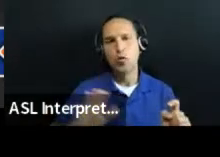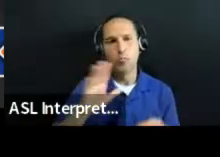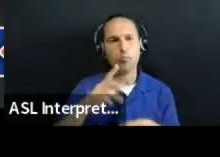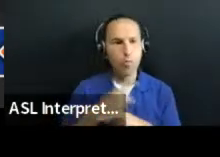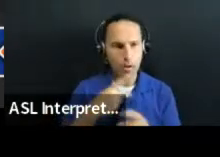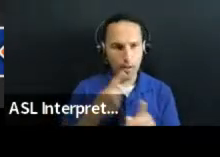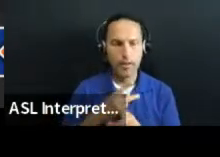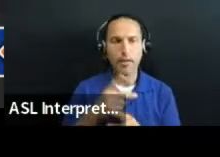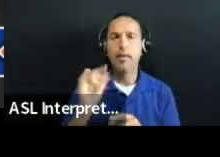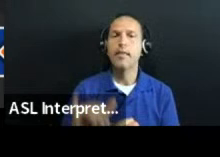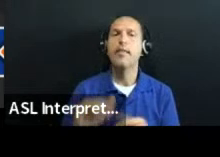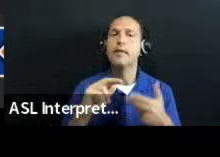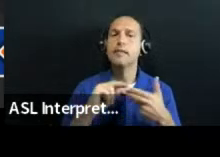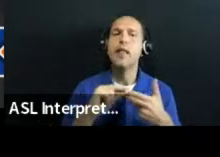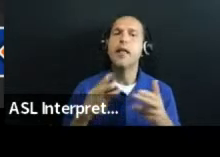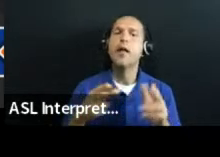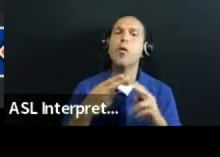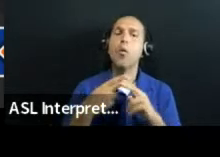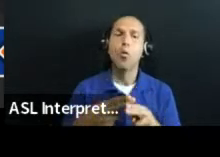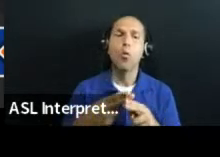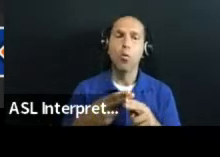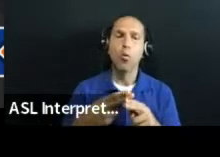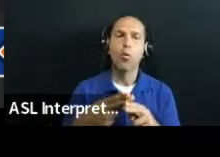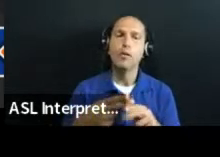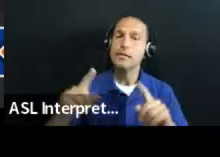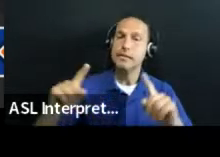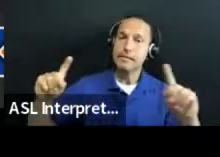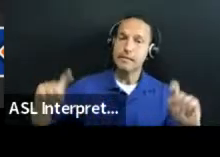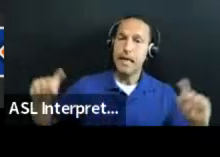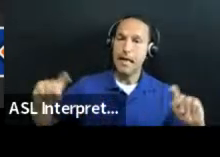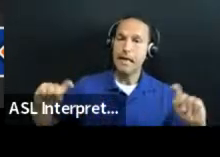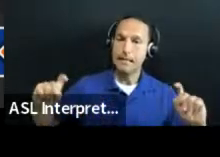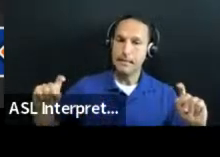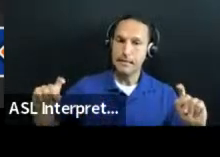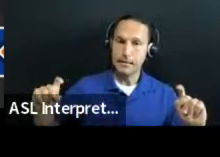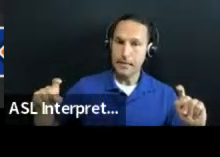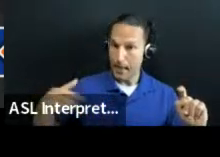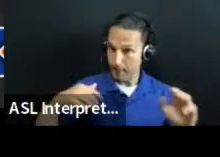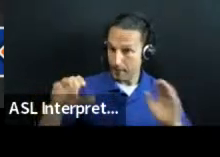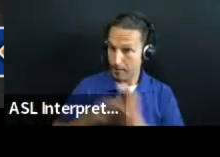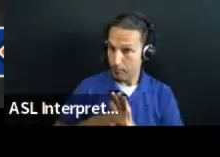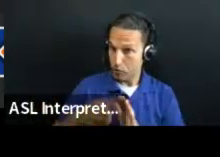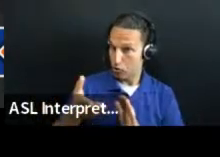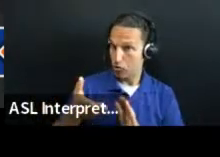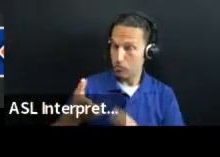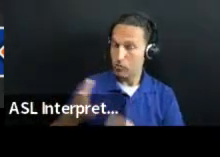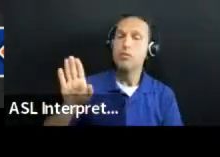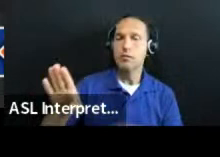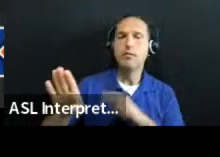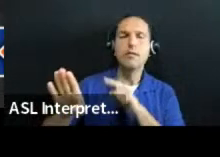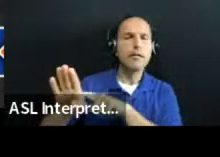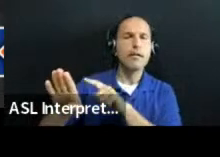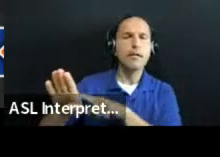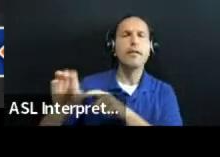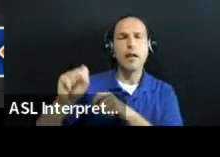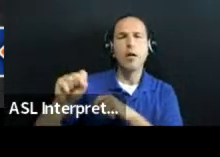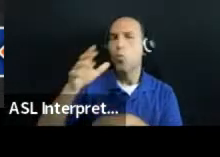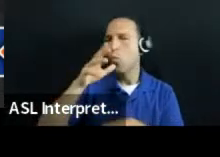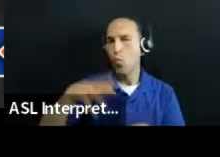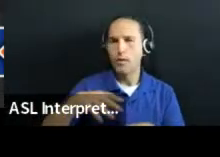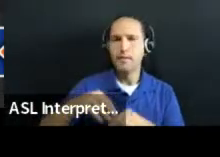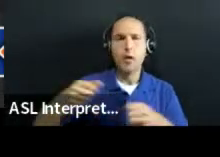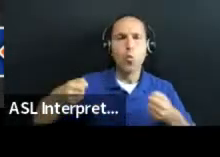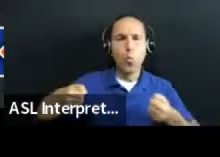So this slide is called testing. And is there an image, Peter? Yes, there is a picture of a woman